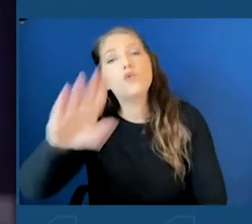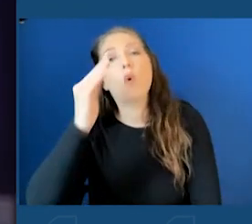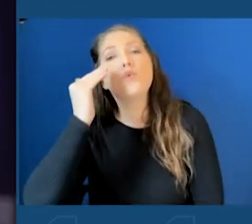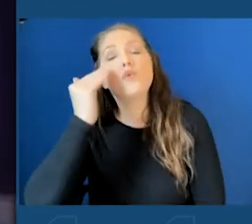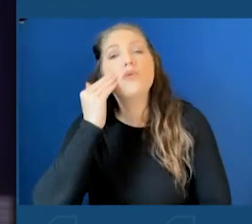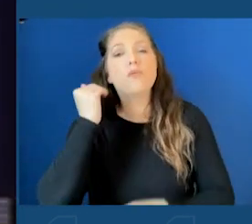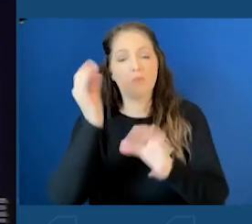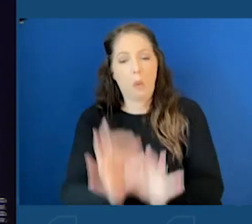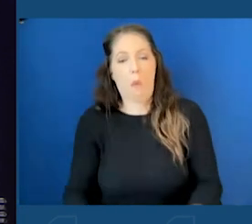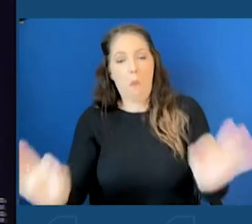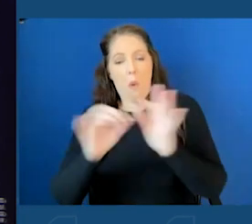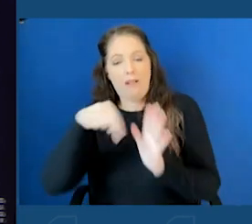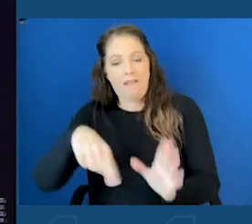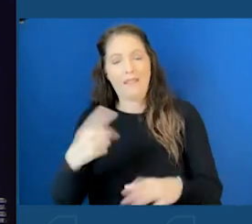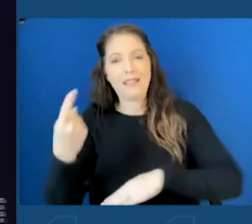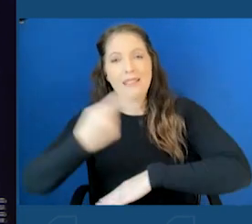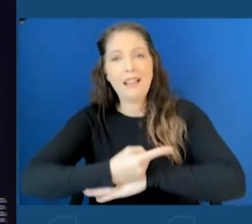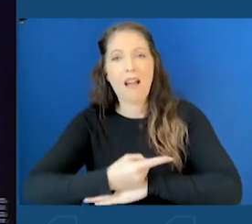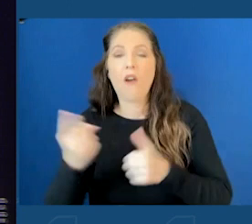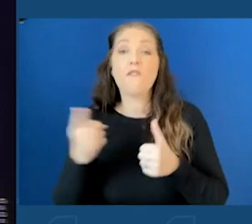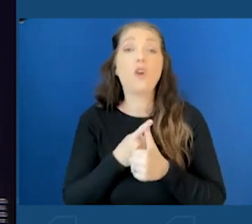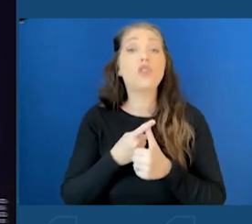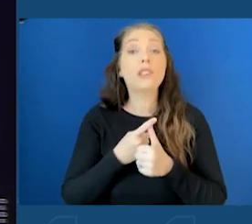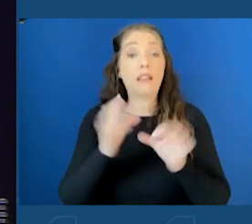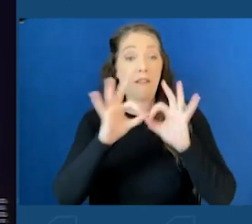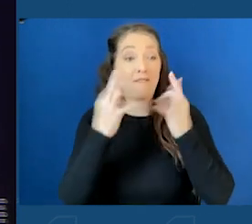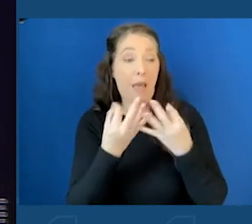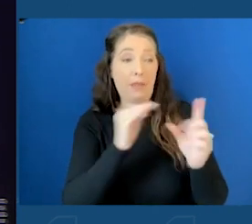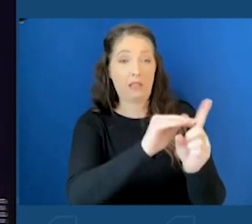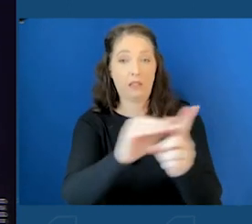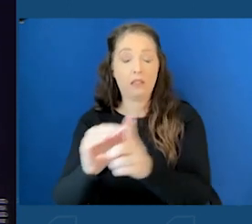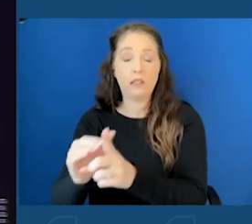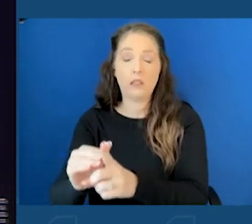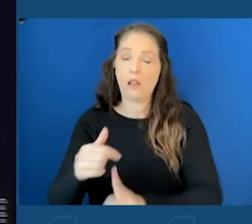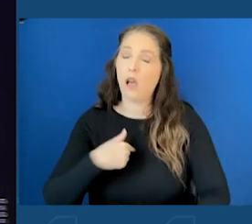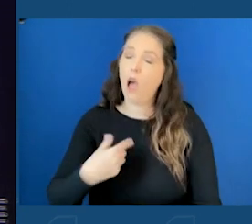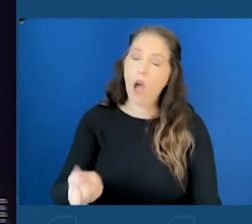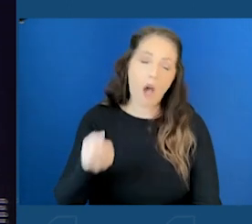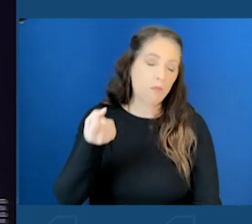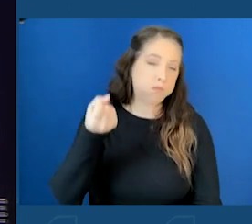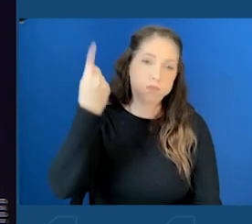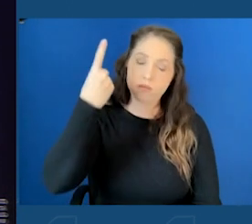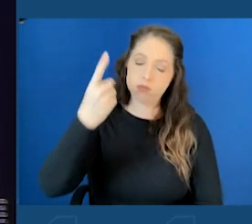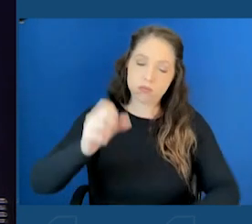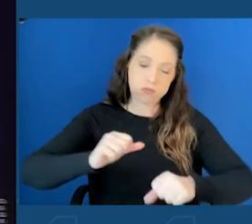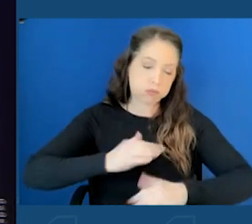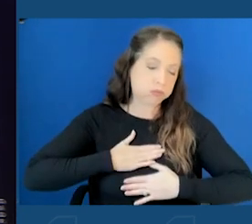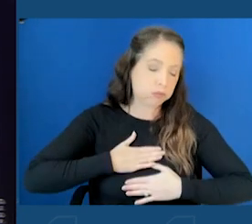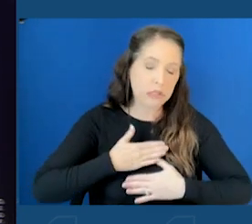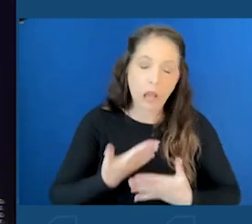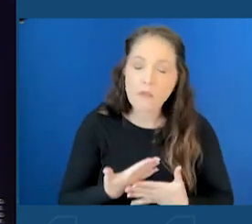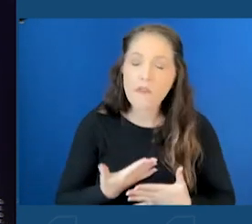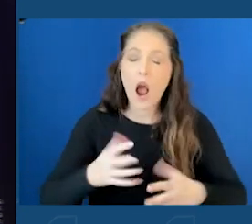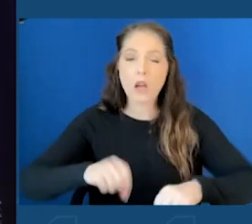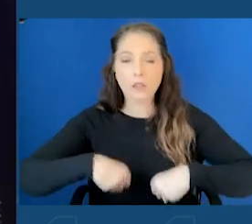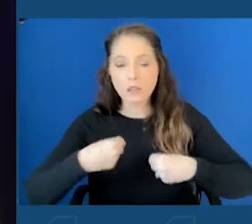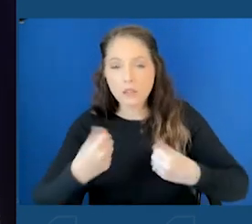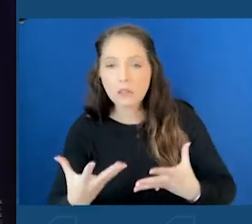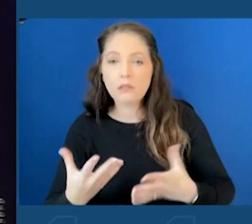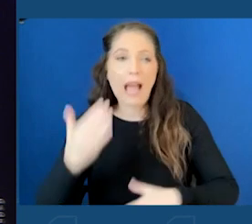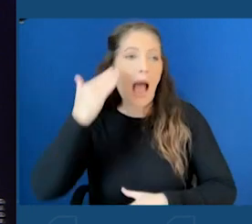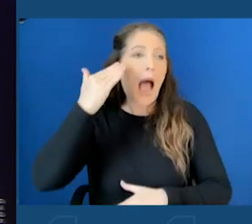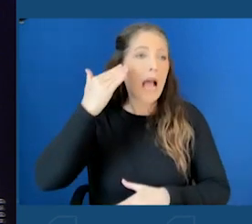and first of all, to your families. I know what you sacrificed. I know what it was like to say goodbye to your partner,